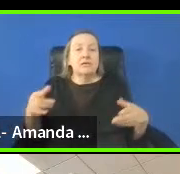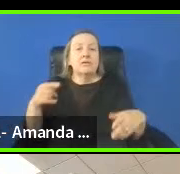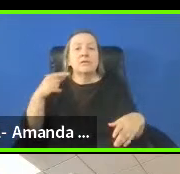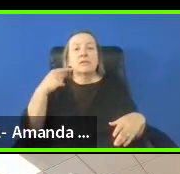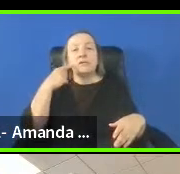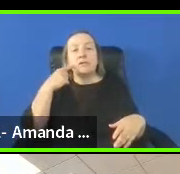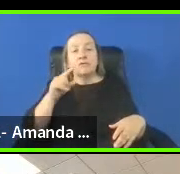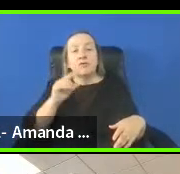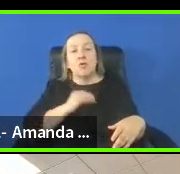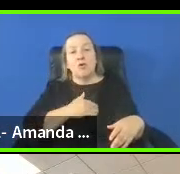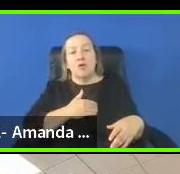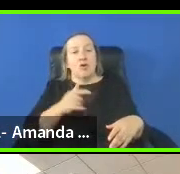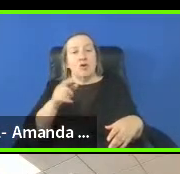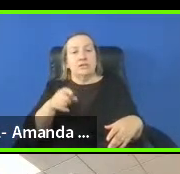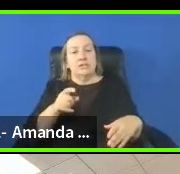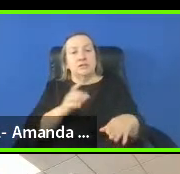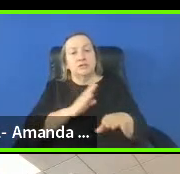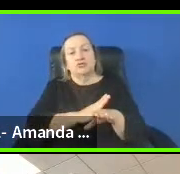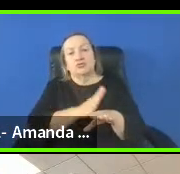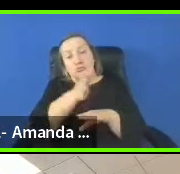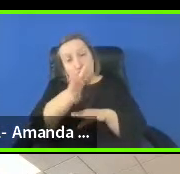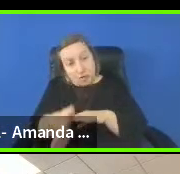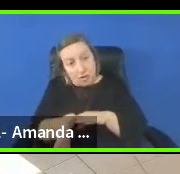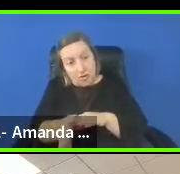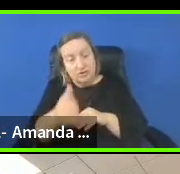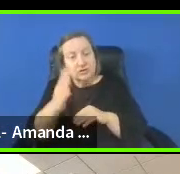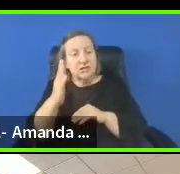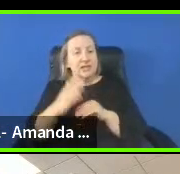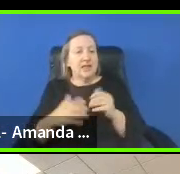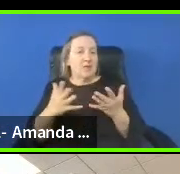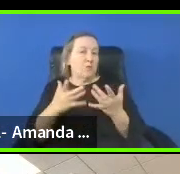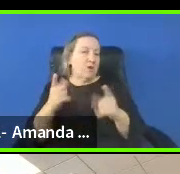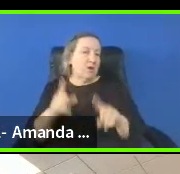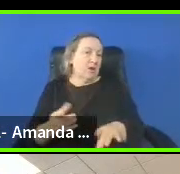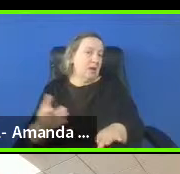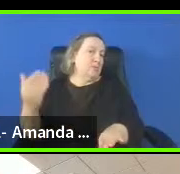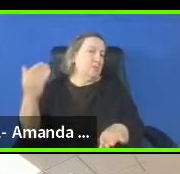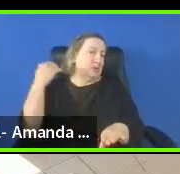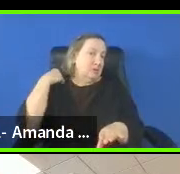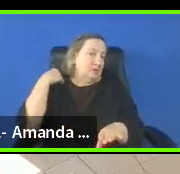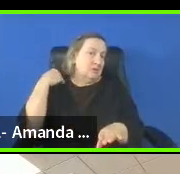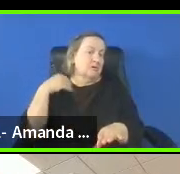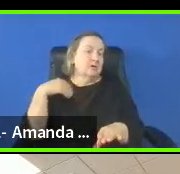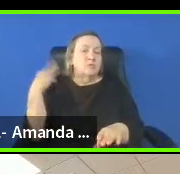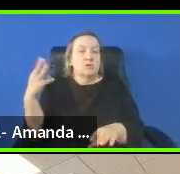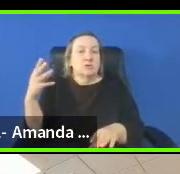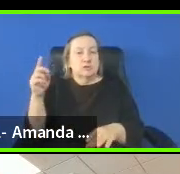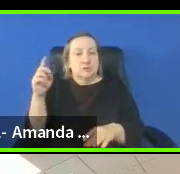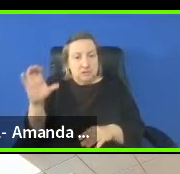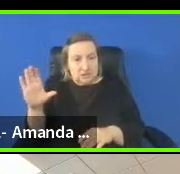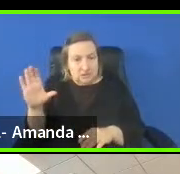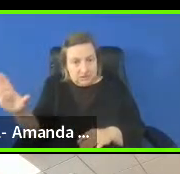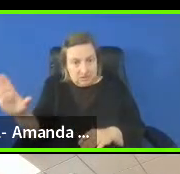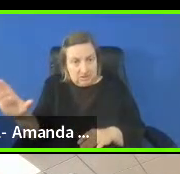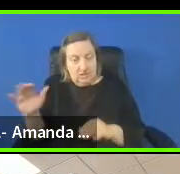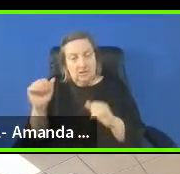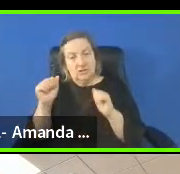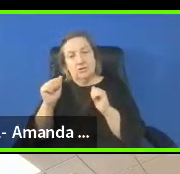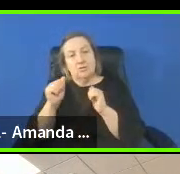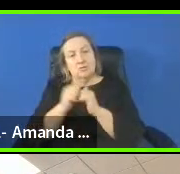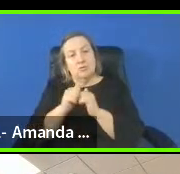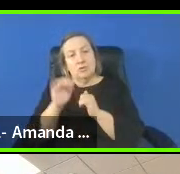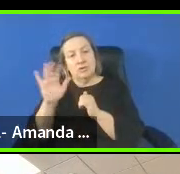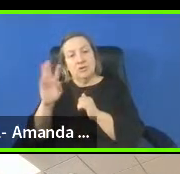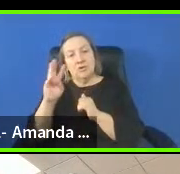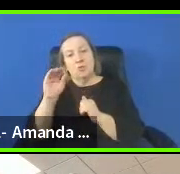for our needs to cross than what happened in in Washington, D.C. with the